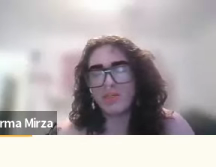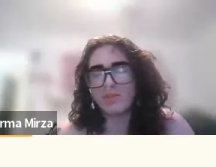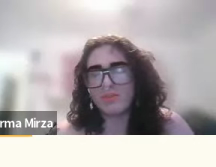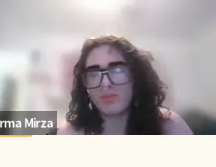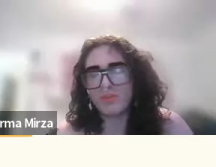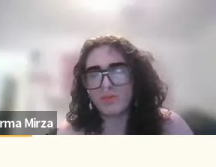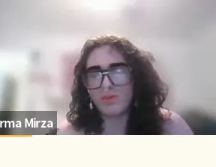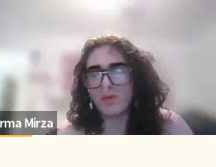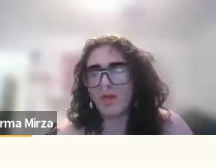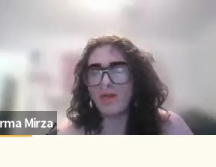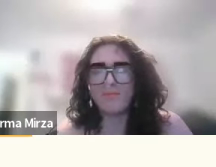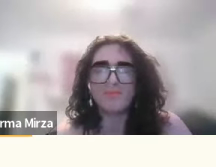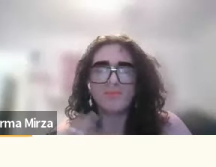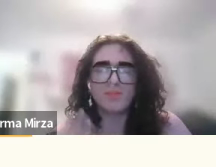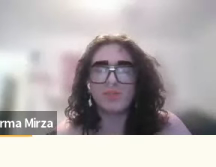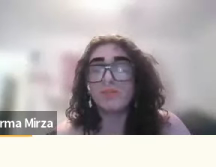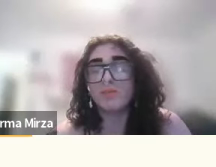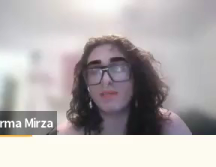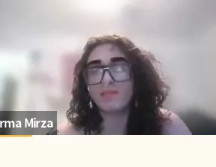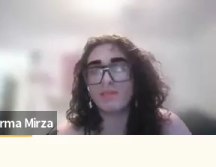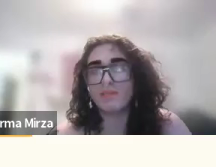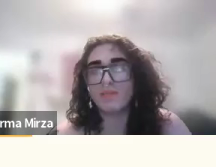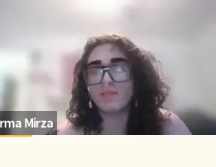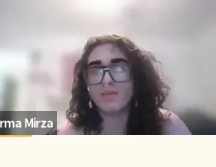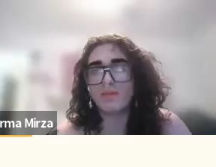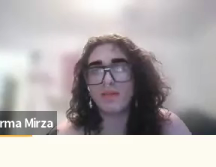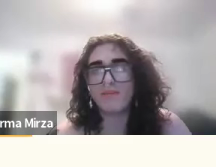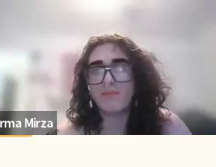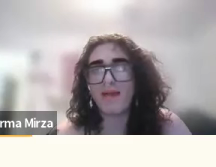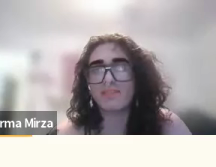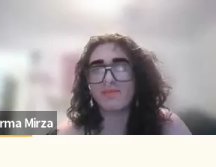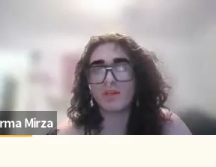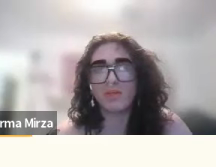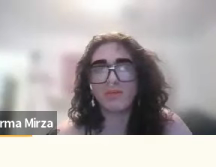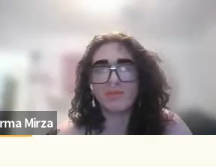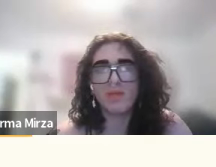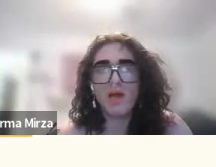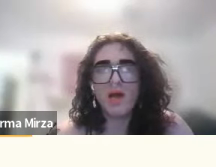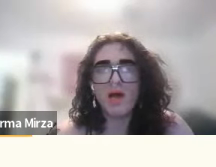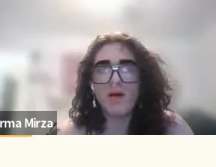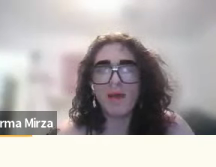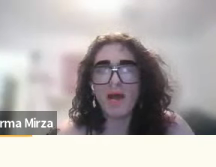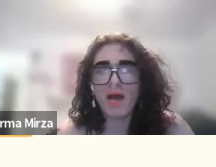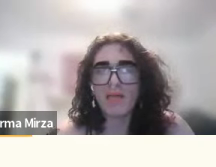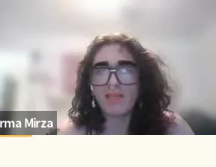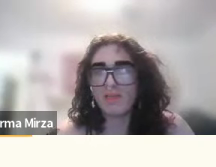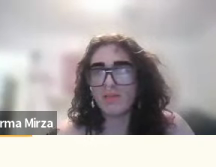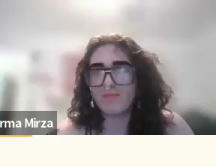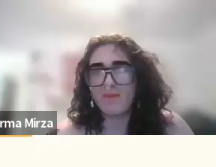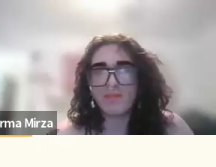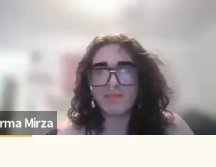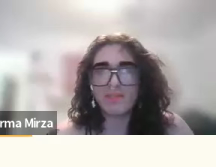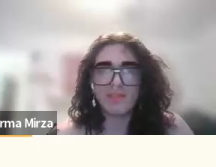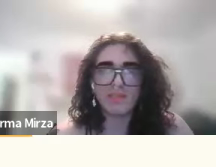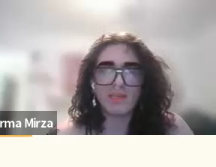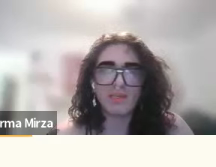strategies used to reduce the risks associated or the negative impacts of drug use. I think, as